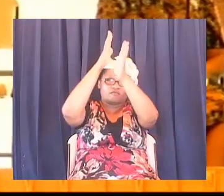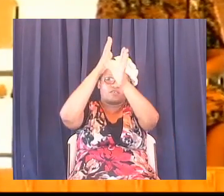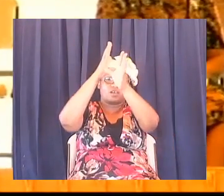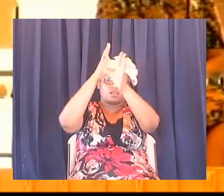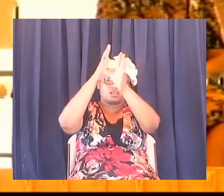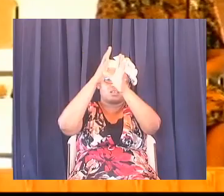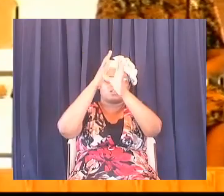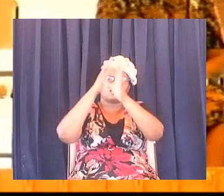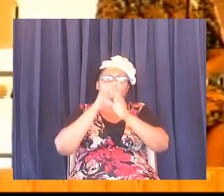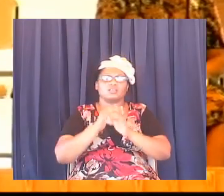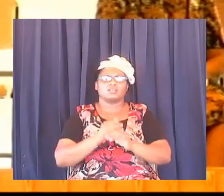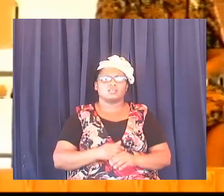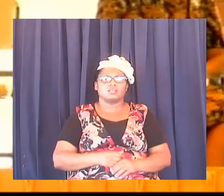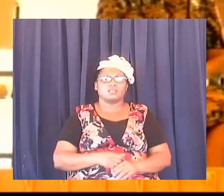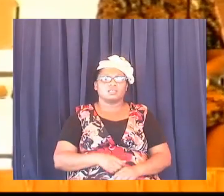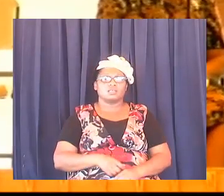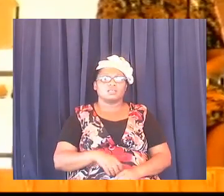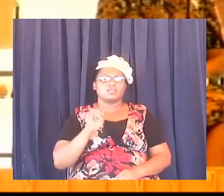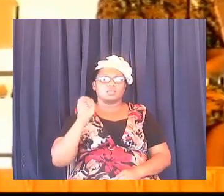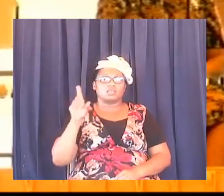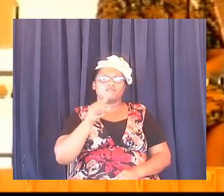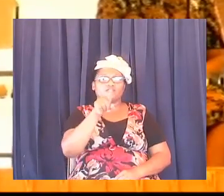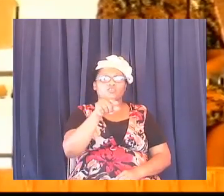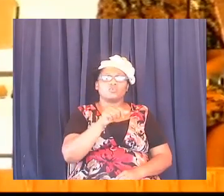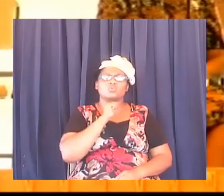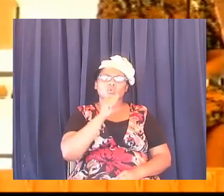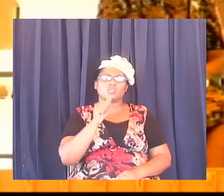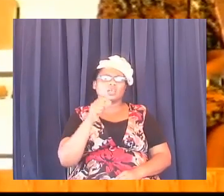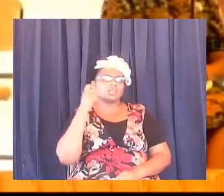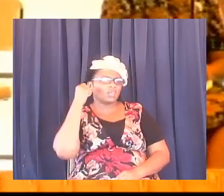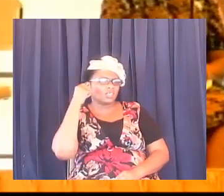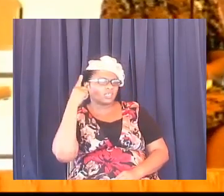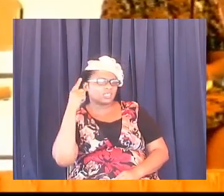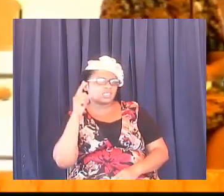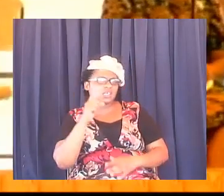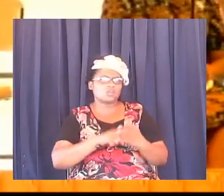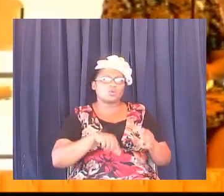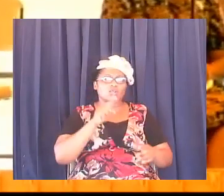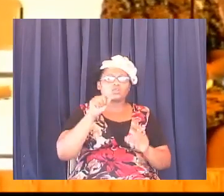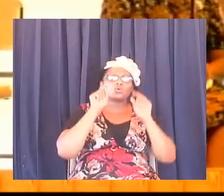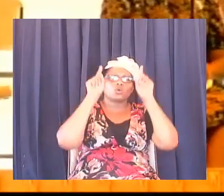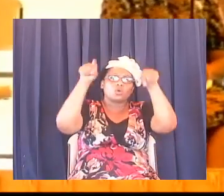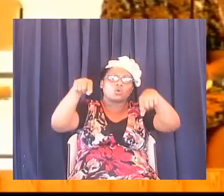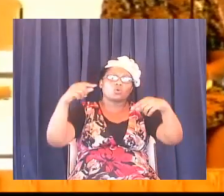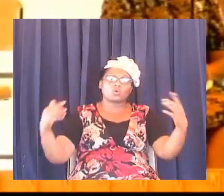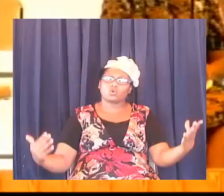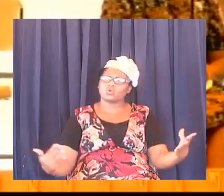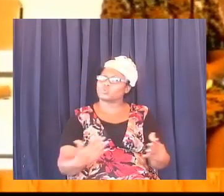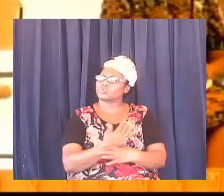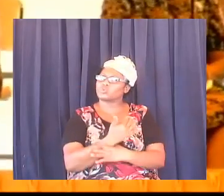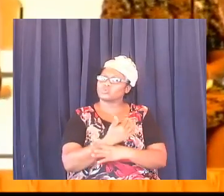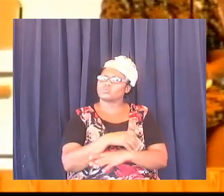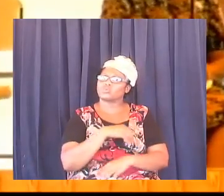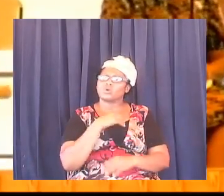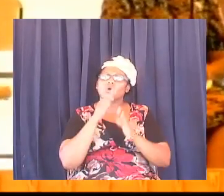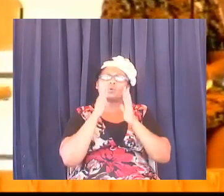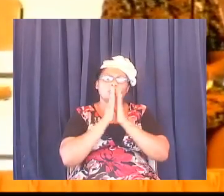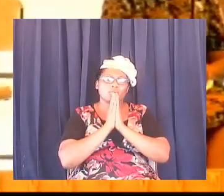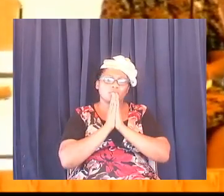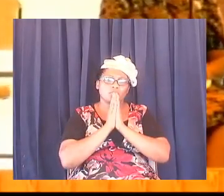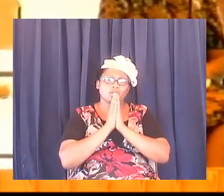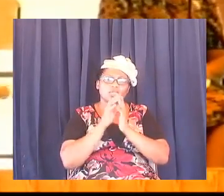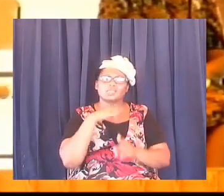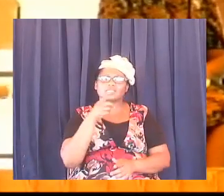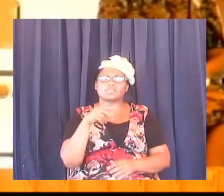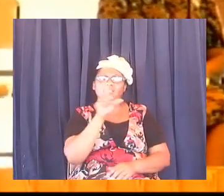not understanding what you're going through, just go and pray, Lord, let your will be done in